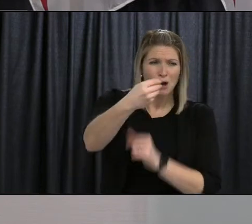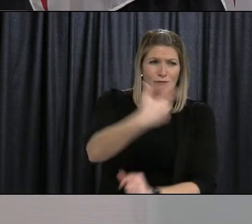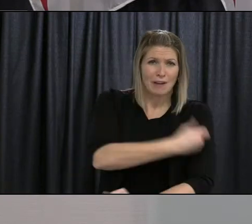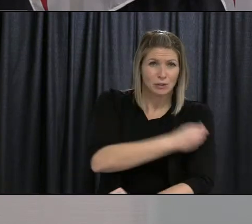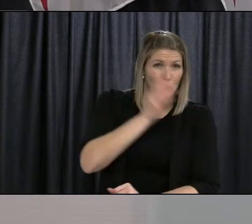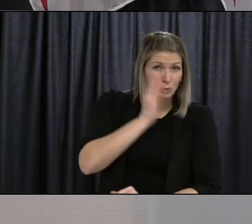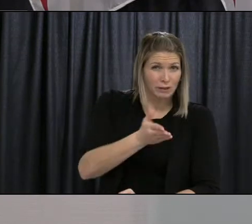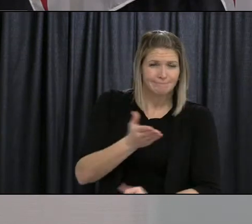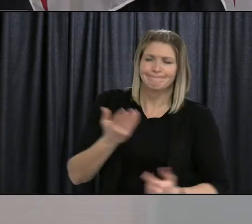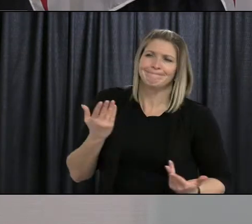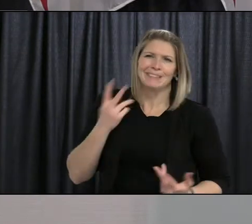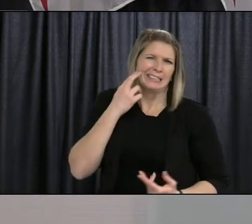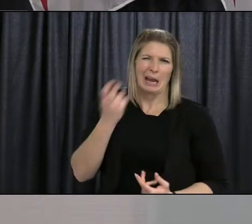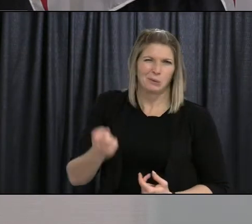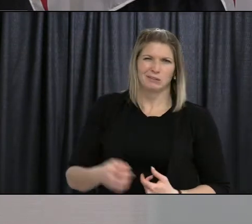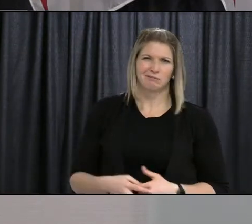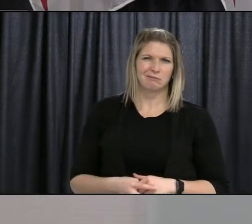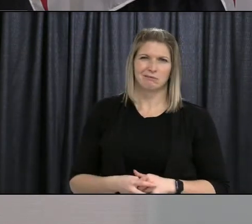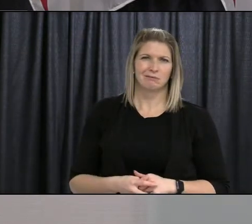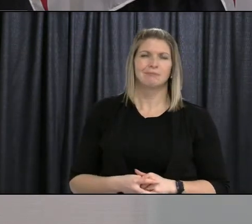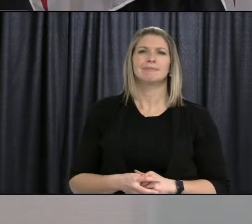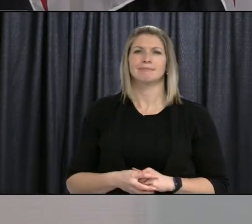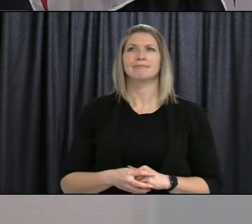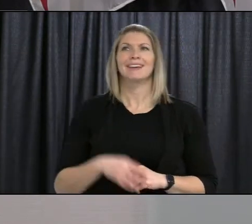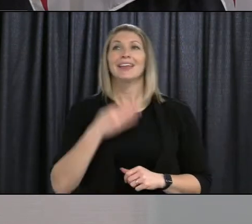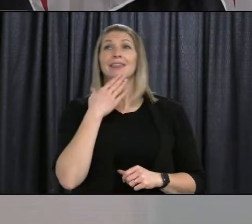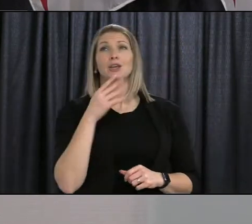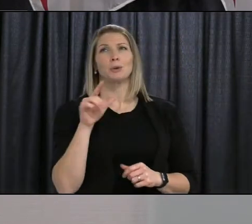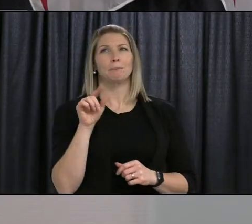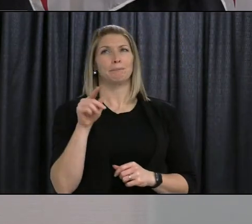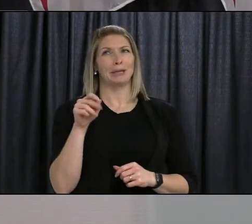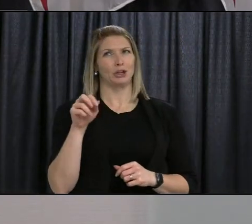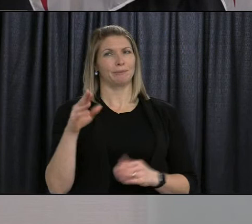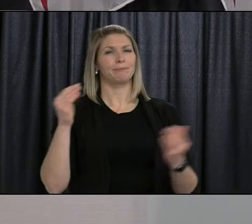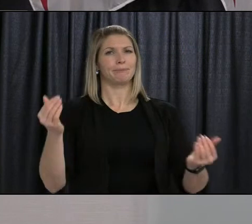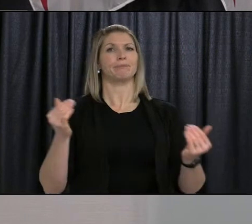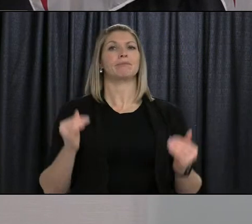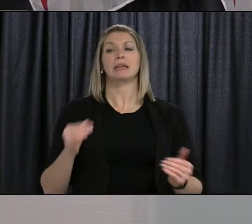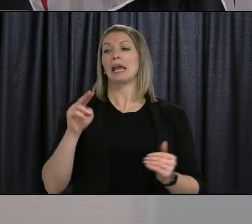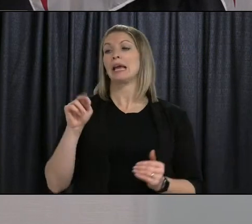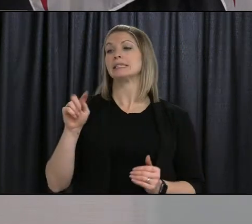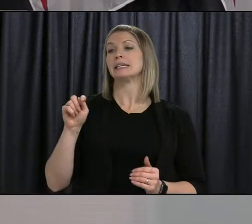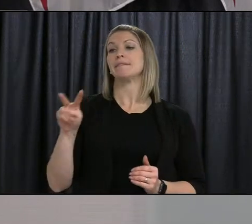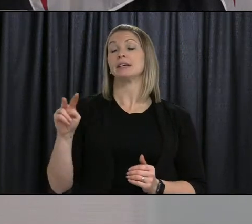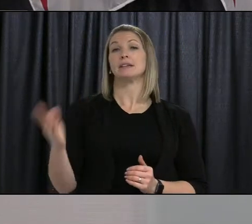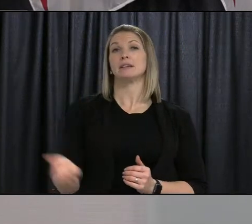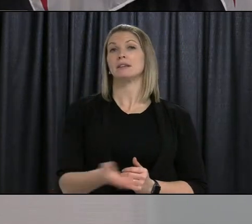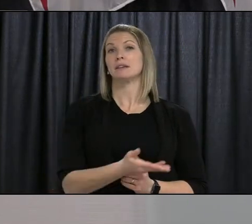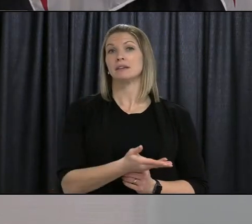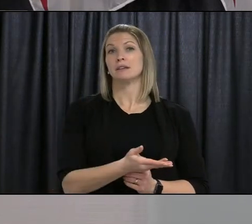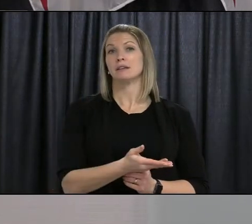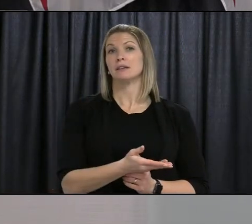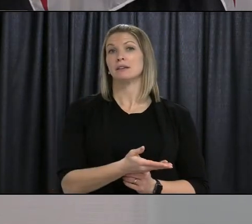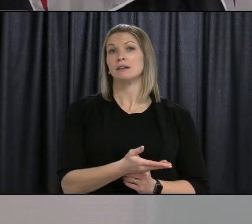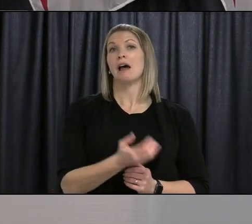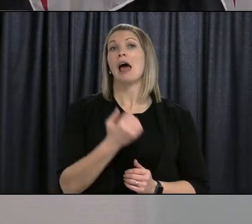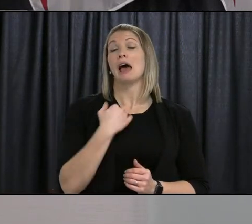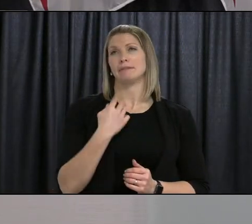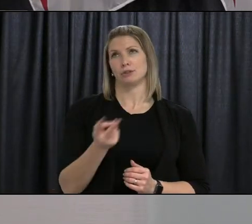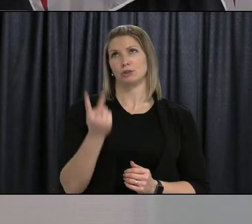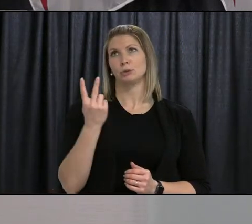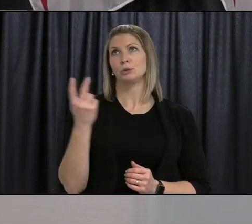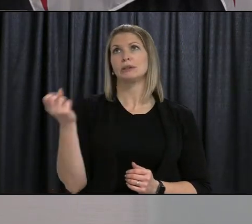That's it for me. Thanks. Thanks, Peter. Kellyanne Roberts with NTV. Do you have any final questions? I do. I have